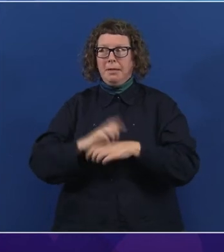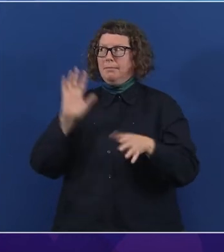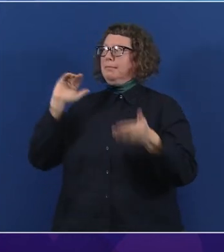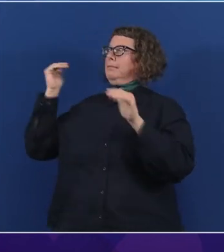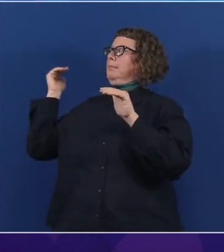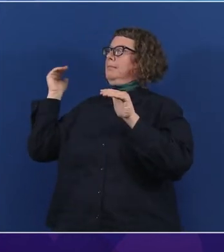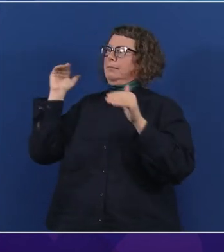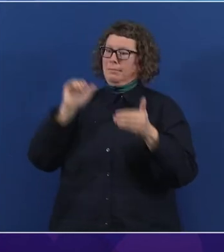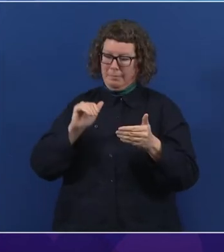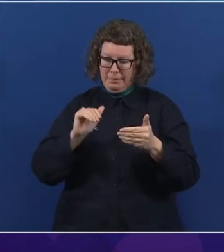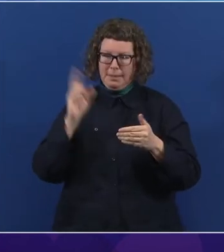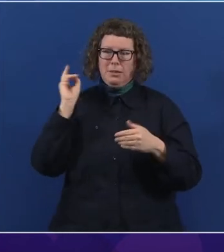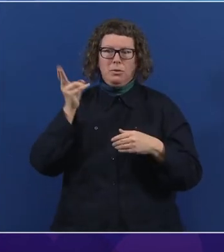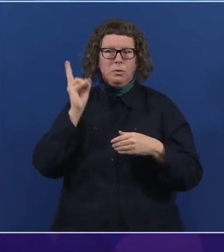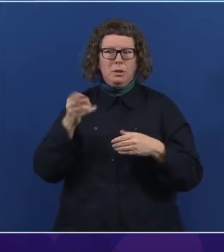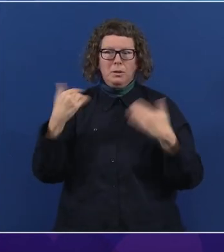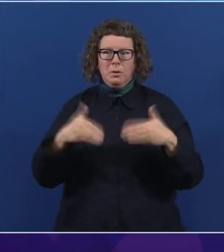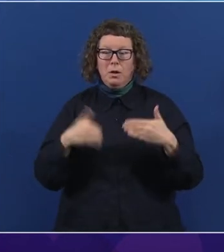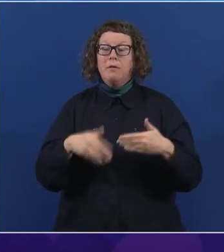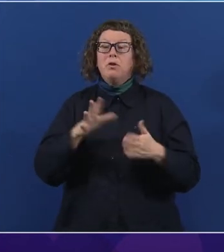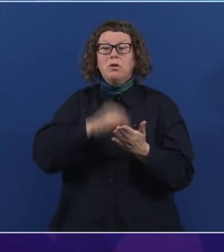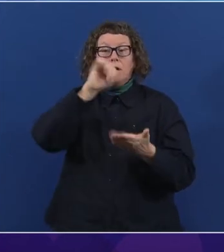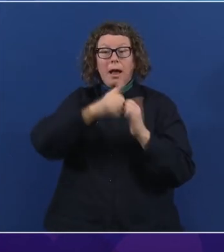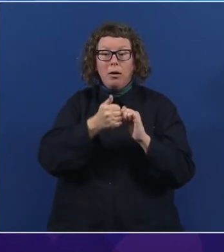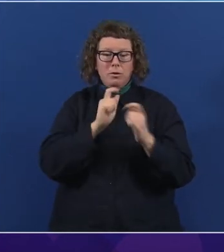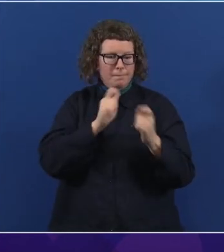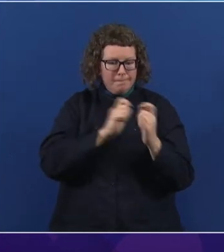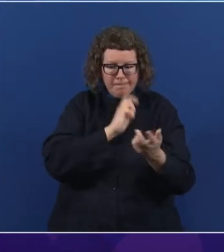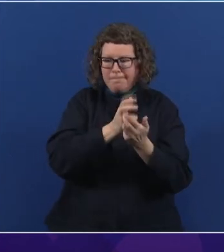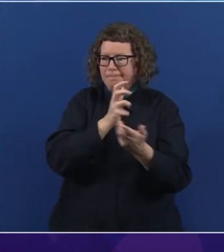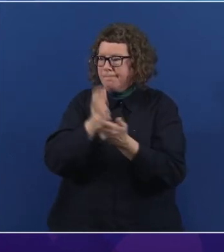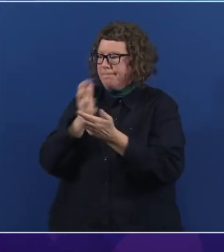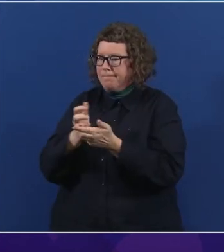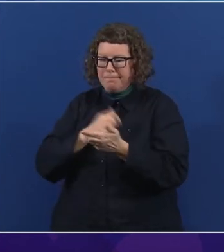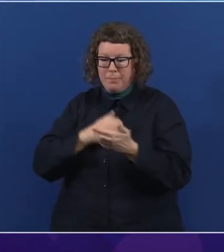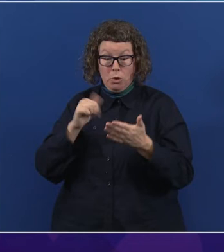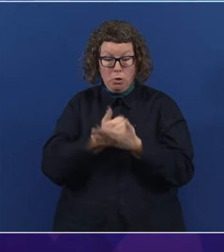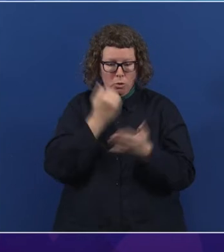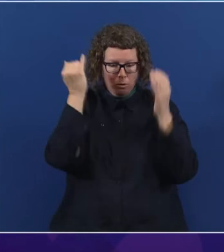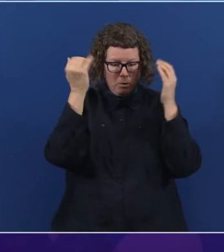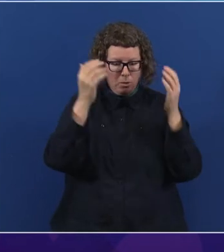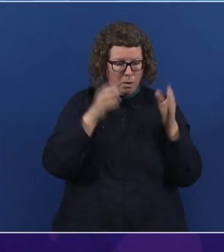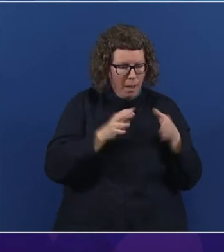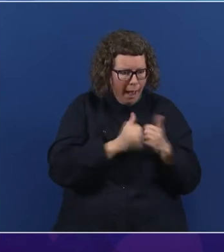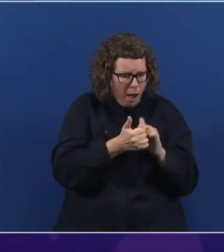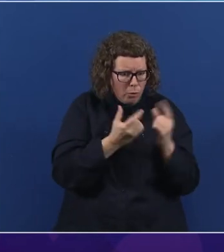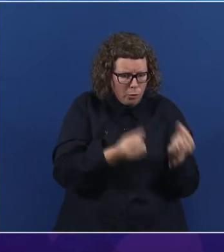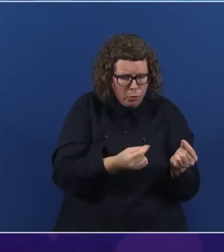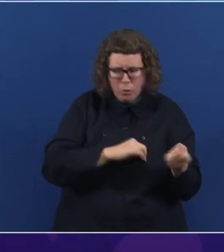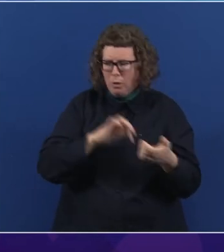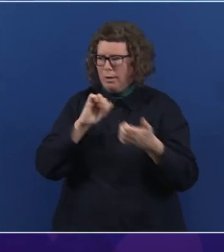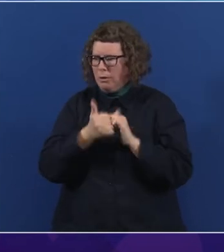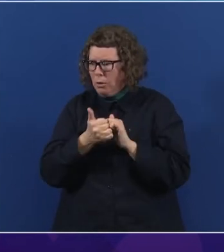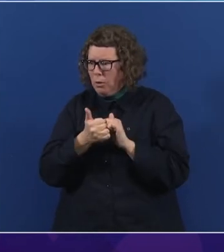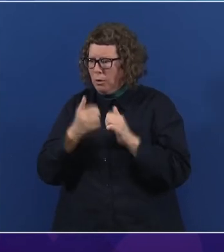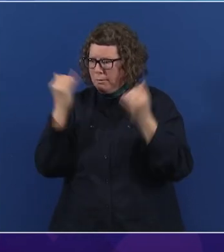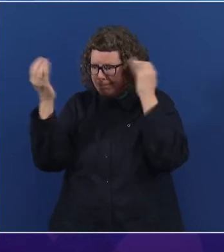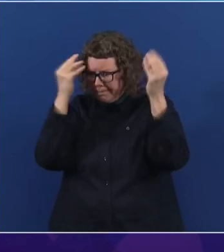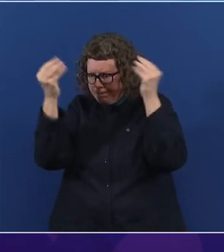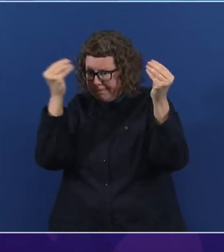history. You have learned to pivot, adapt, and embrace new ways of thinking, new ways of doing.